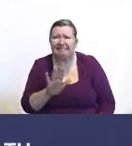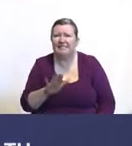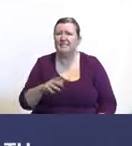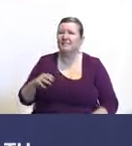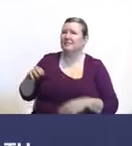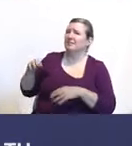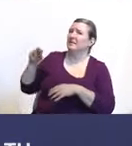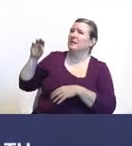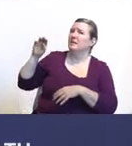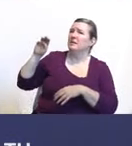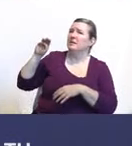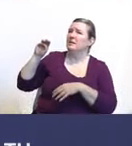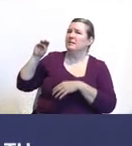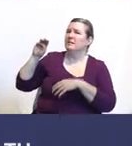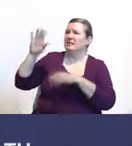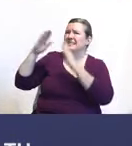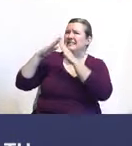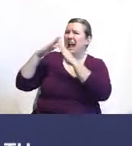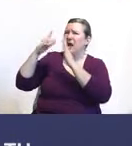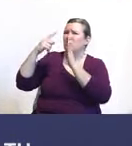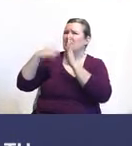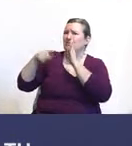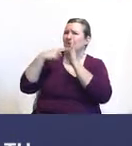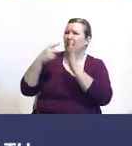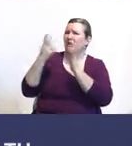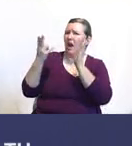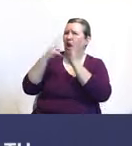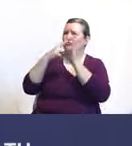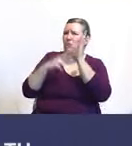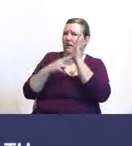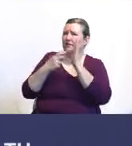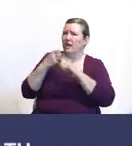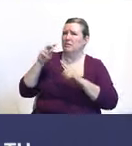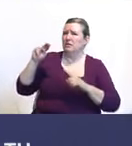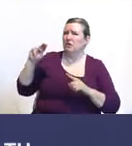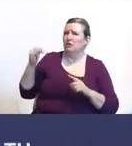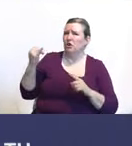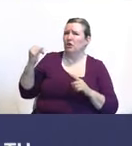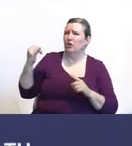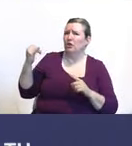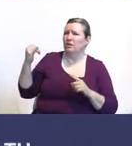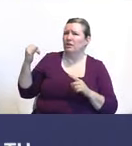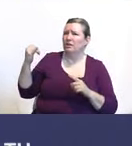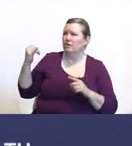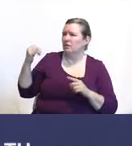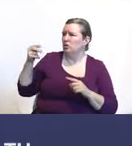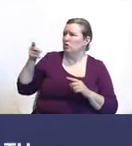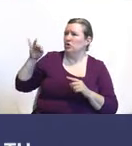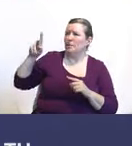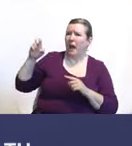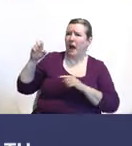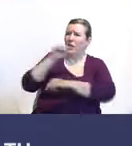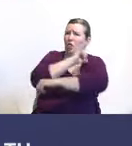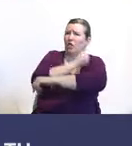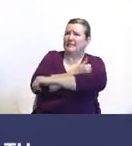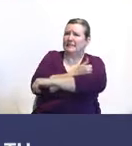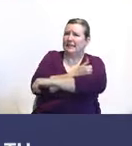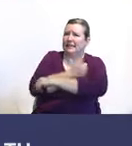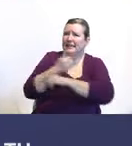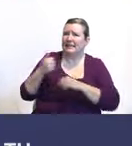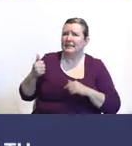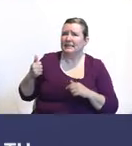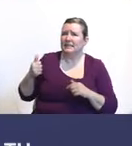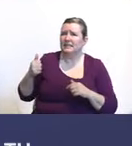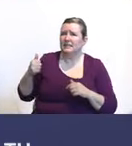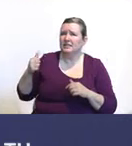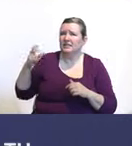Bloomfield is criticizing a contract the NJ Turnpike Authority made with Chick-fil-A, given the restaurant's anti-gay history. What are your thoughts on that deal?